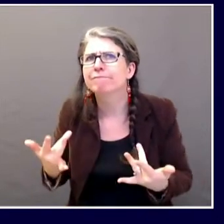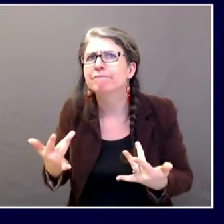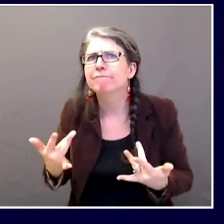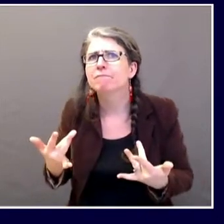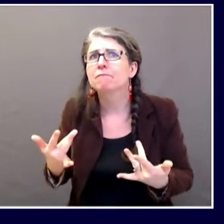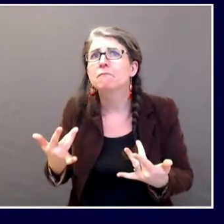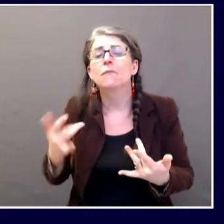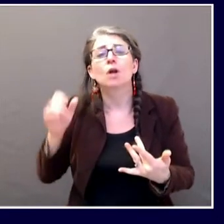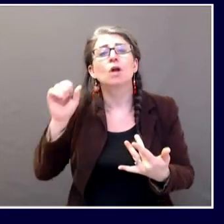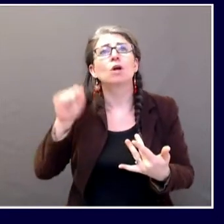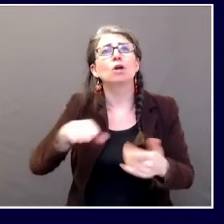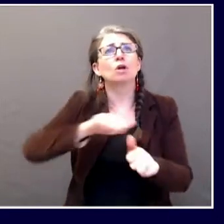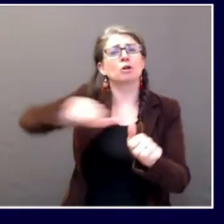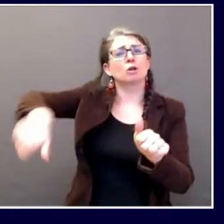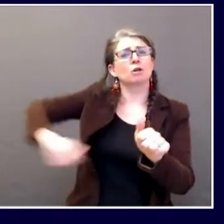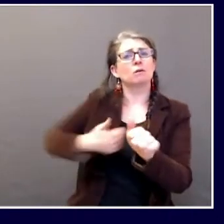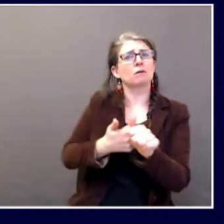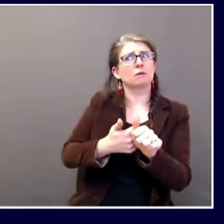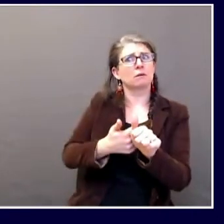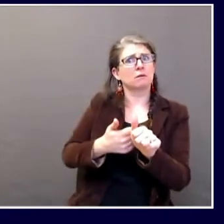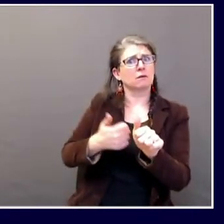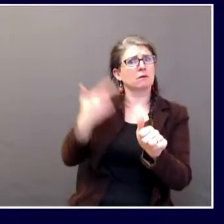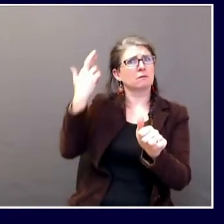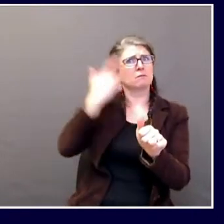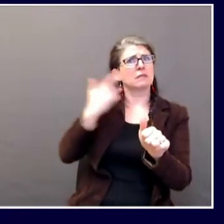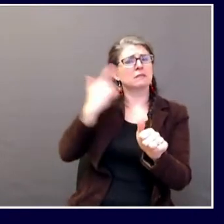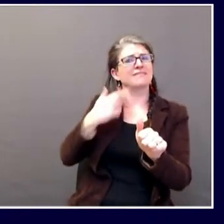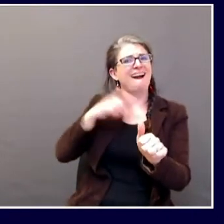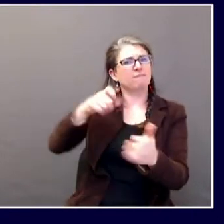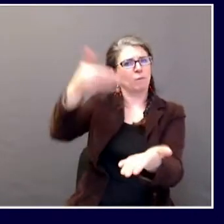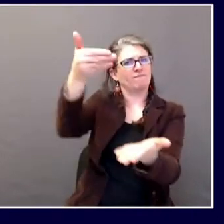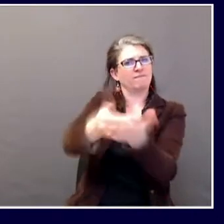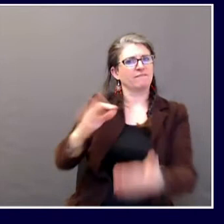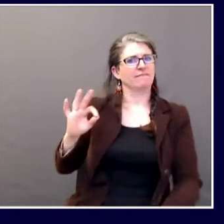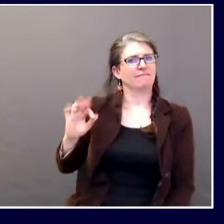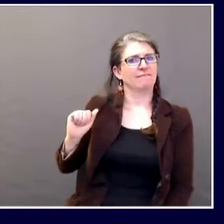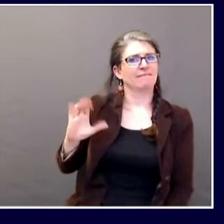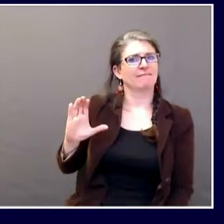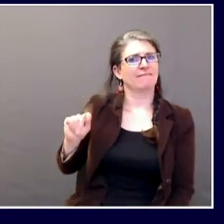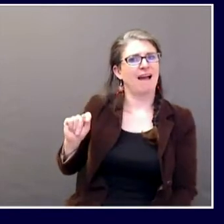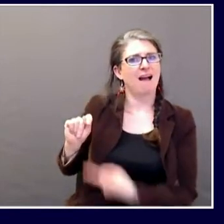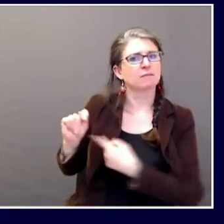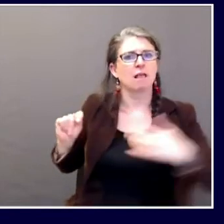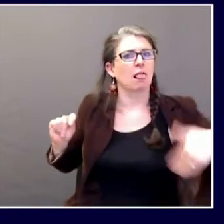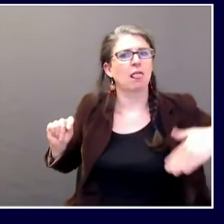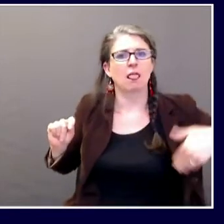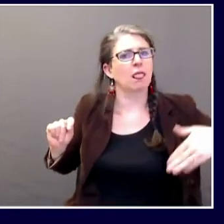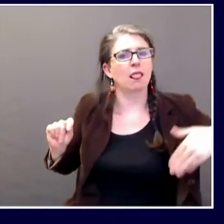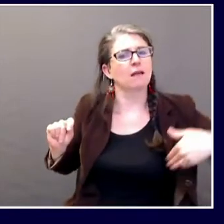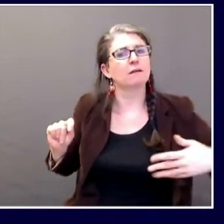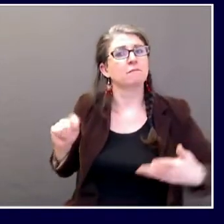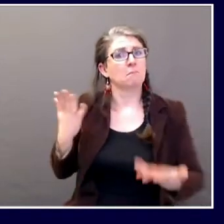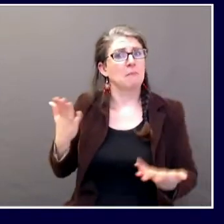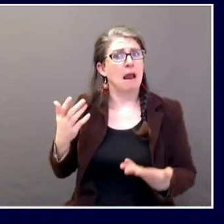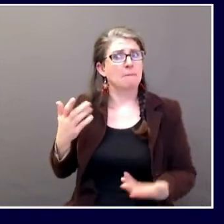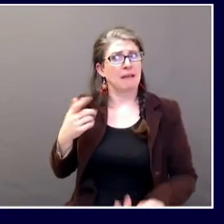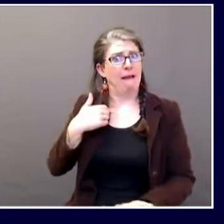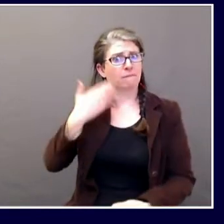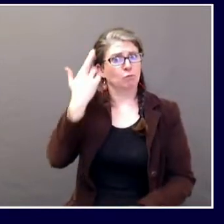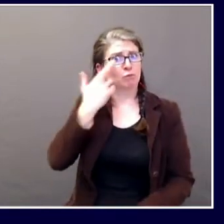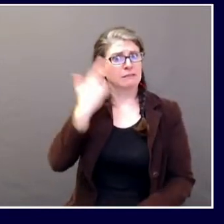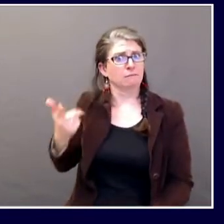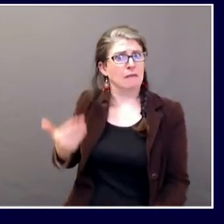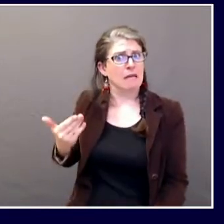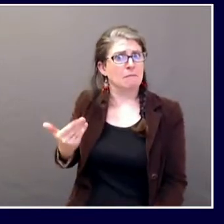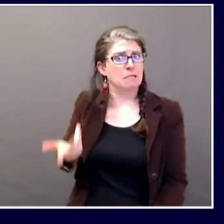differently. There are so many different ways in which trust is essential to the process going forward. Trust in the